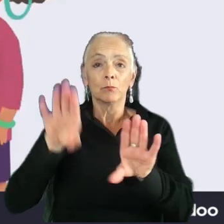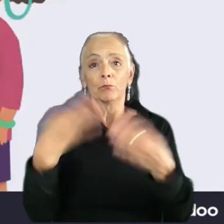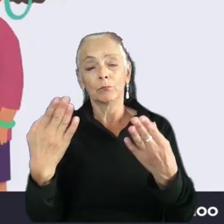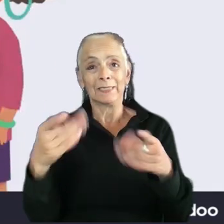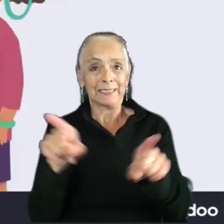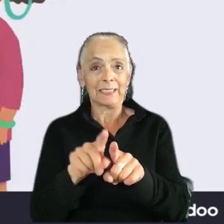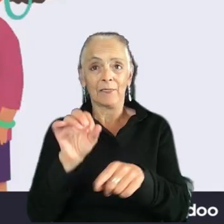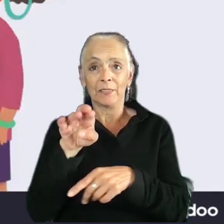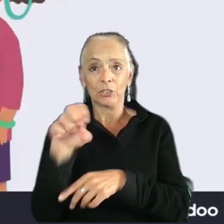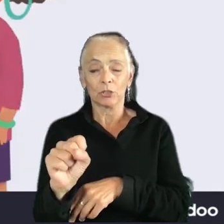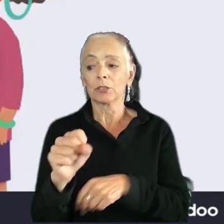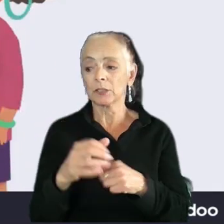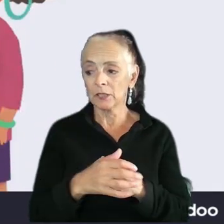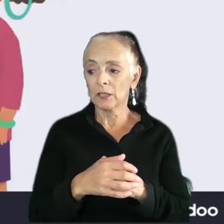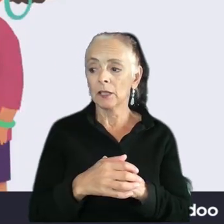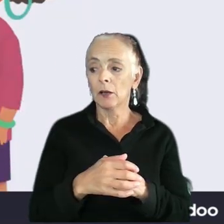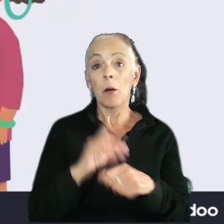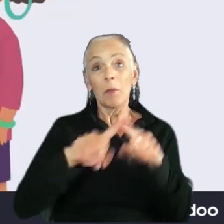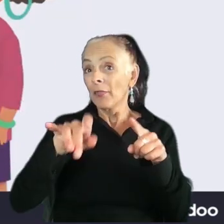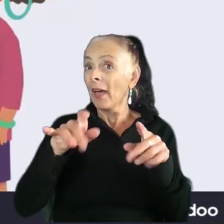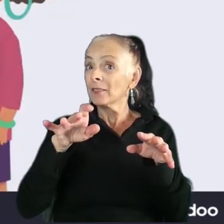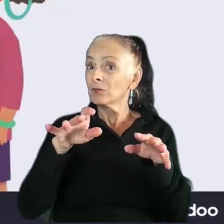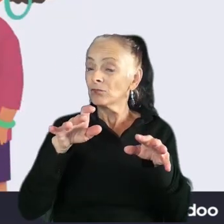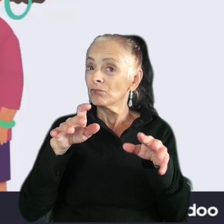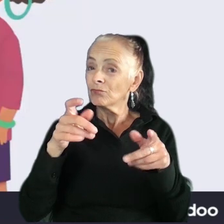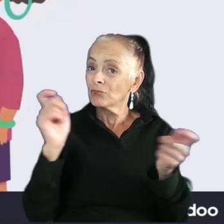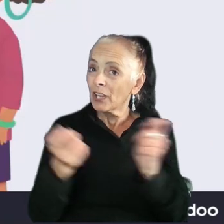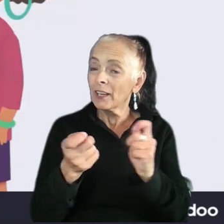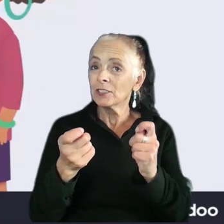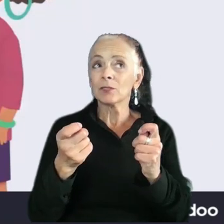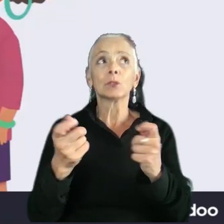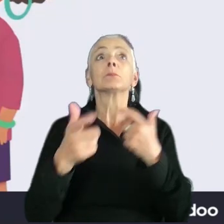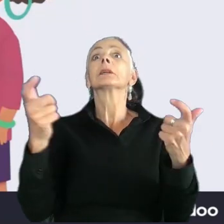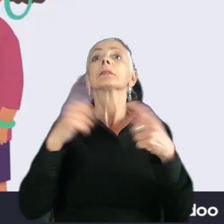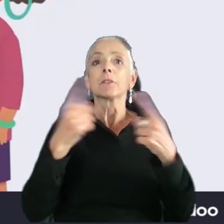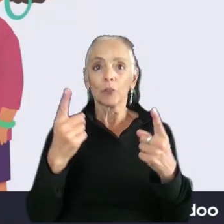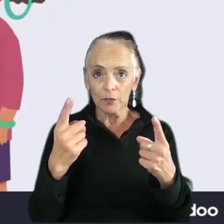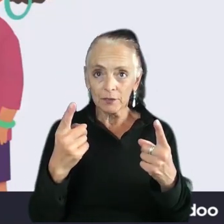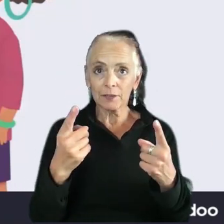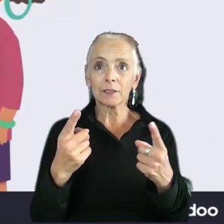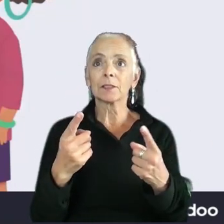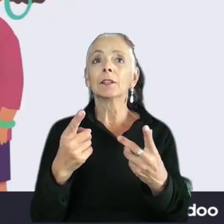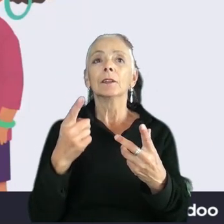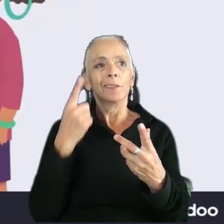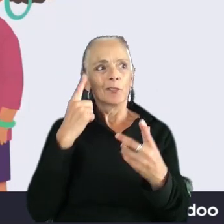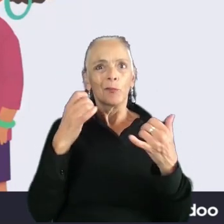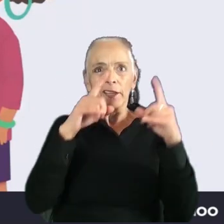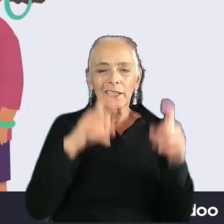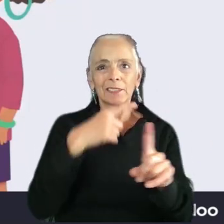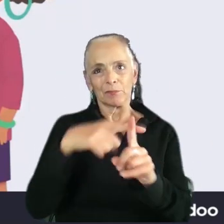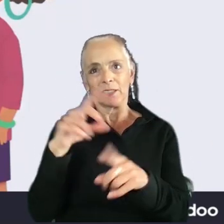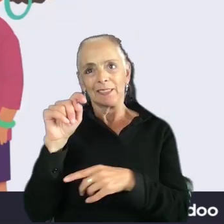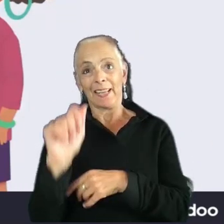And this change really made a huge difference. So it was visible on the playtest, but most importantly on the data, because on